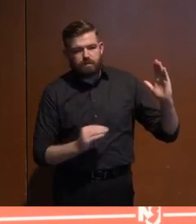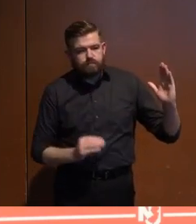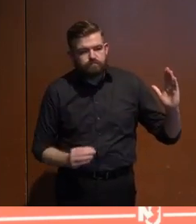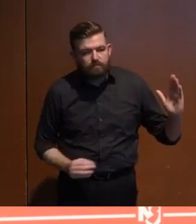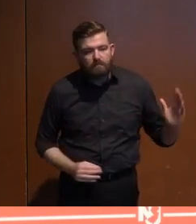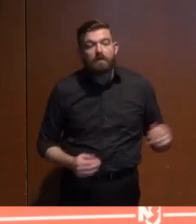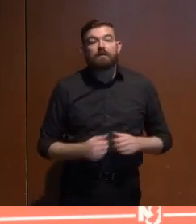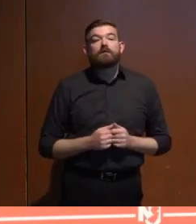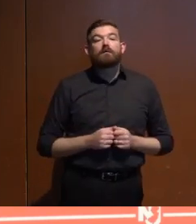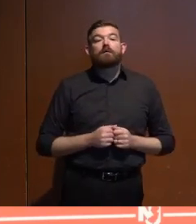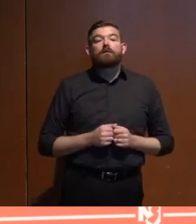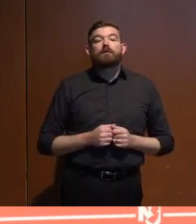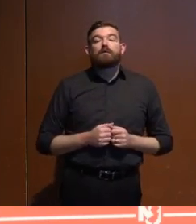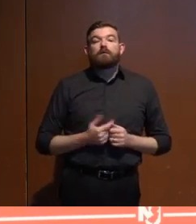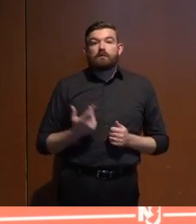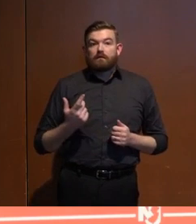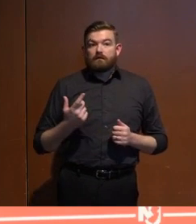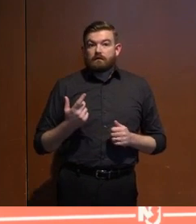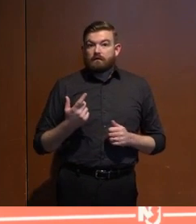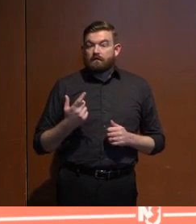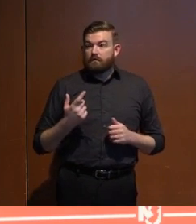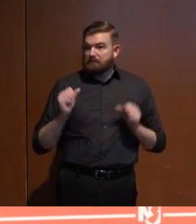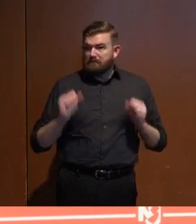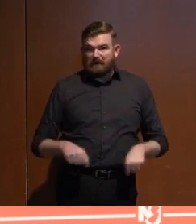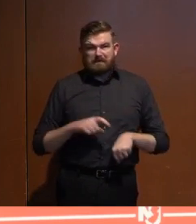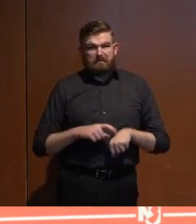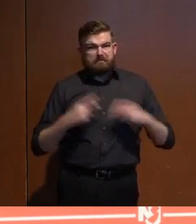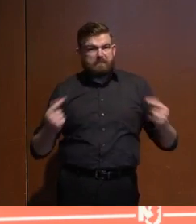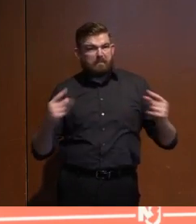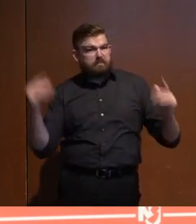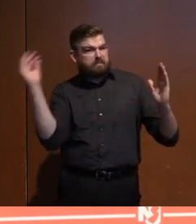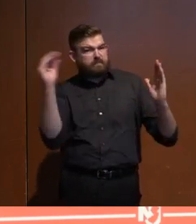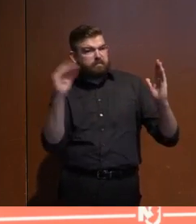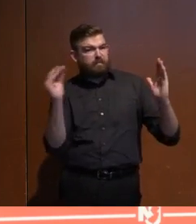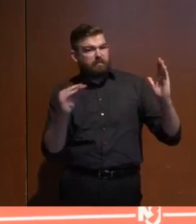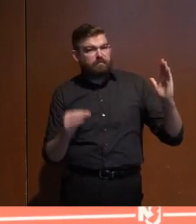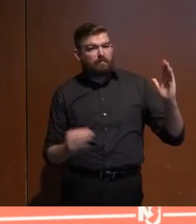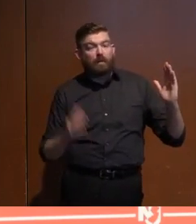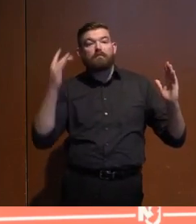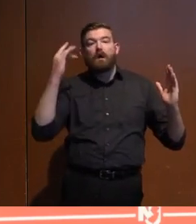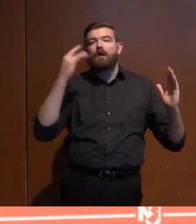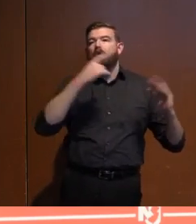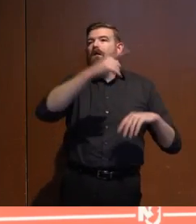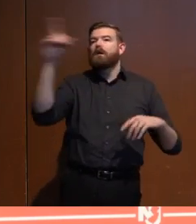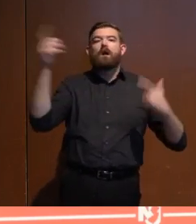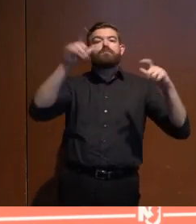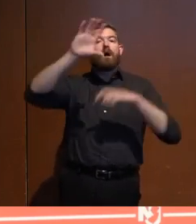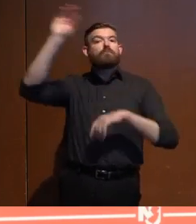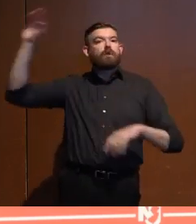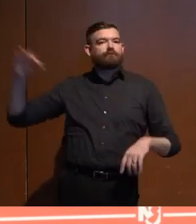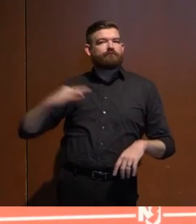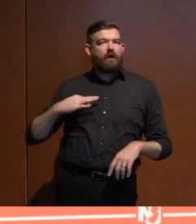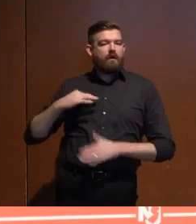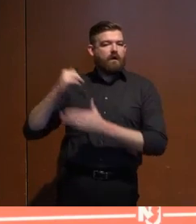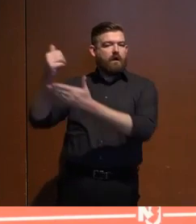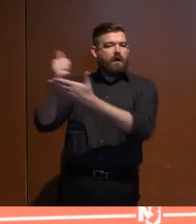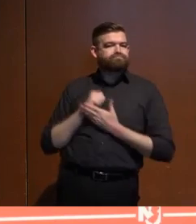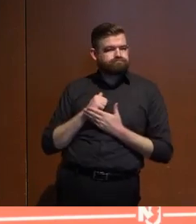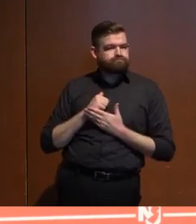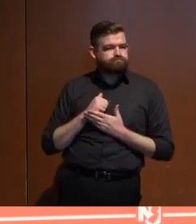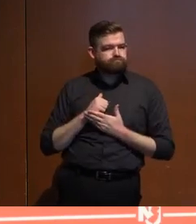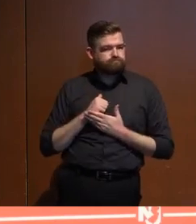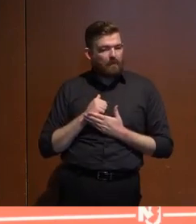generous volunteer support from our corporate partners at Yext, who helped us to stand this up. There is also, you will find from this same site,